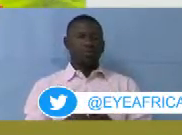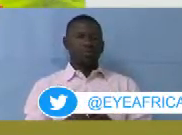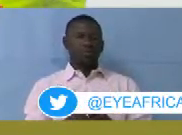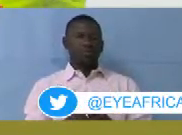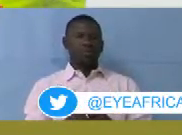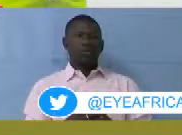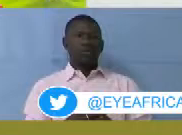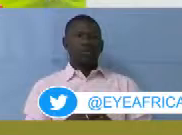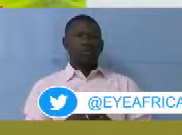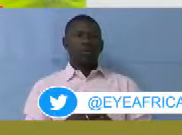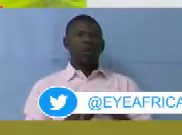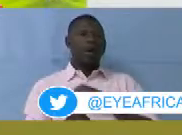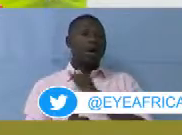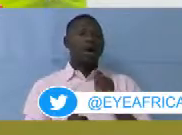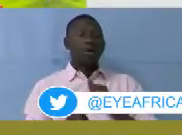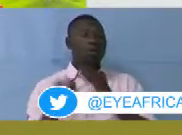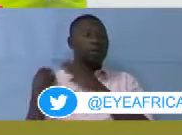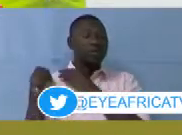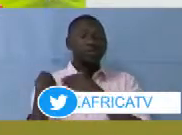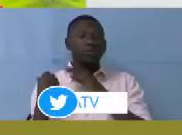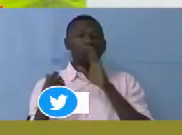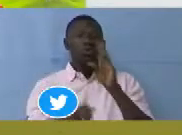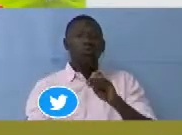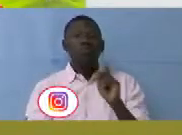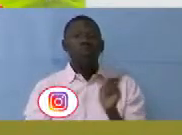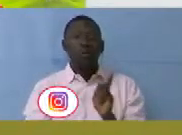Basically, what we do, as